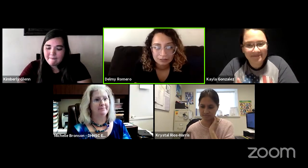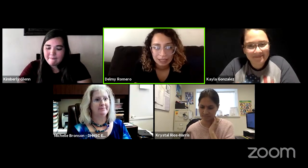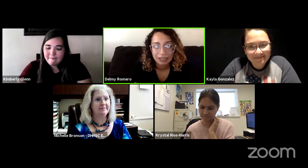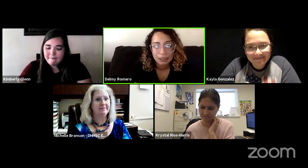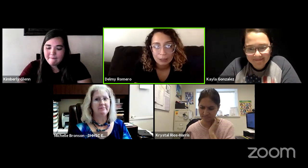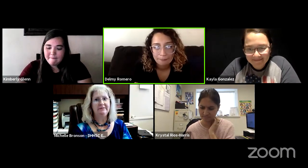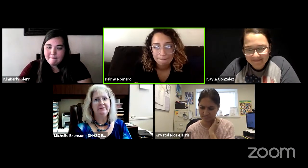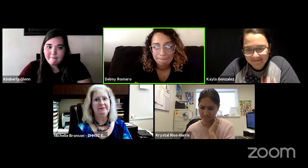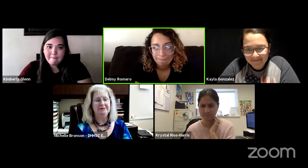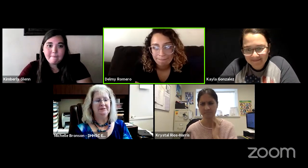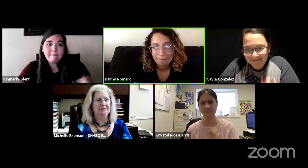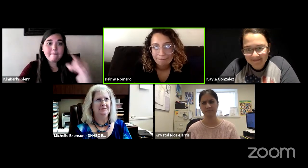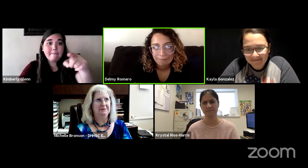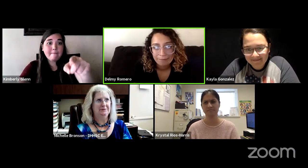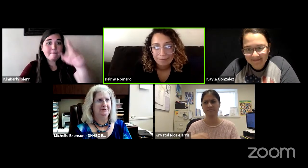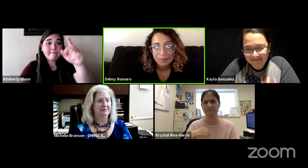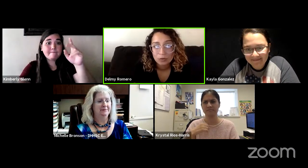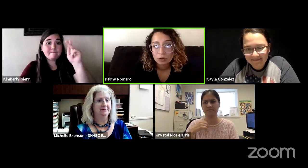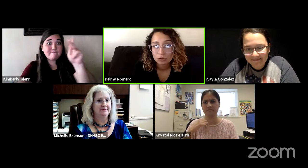99, okay.